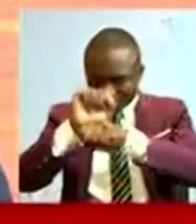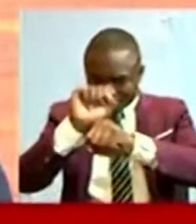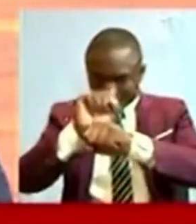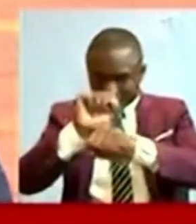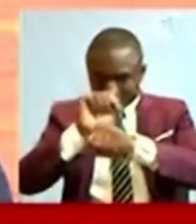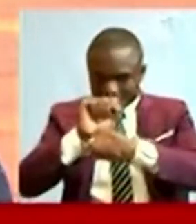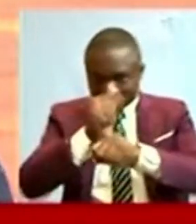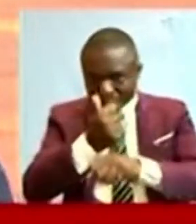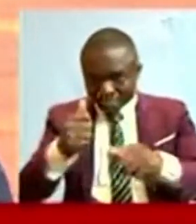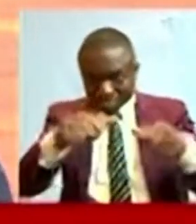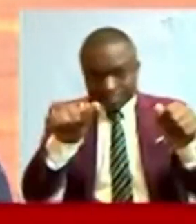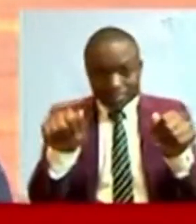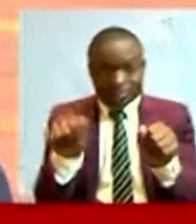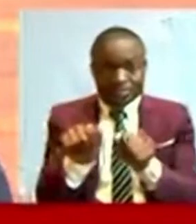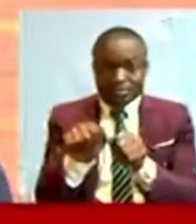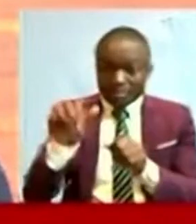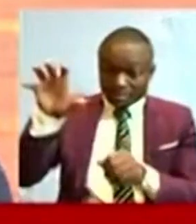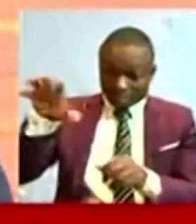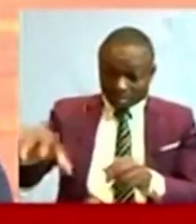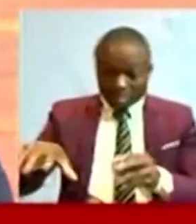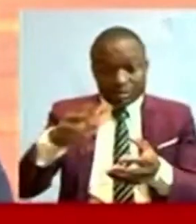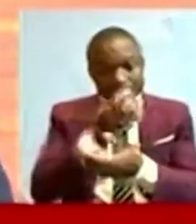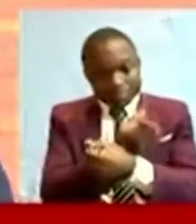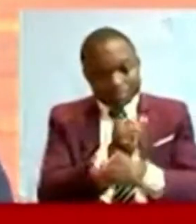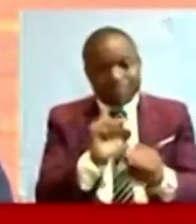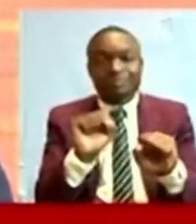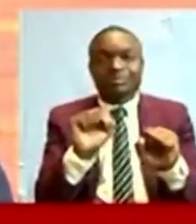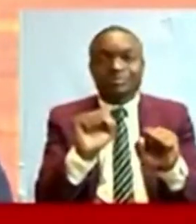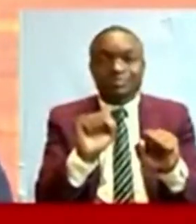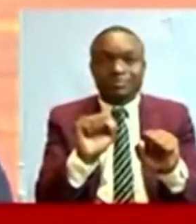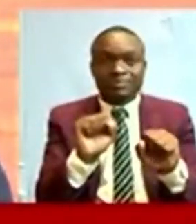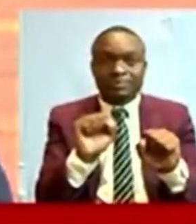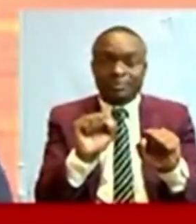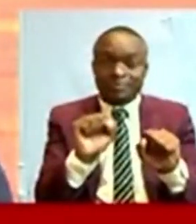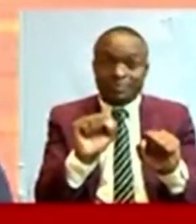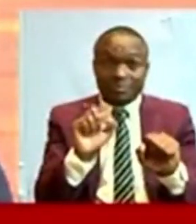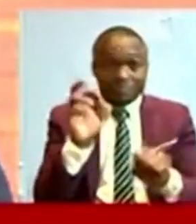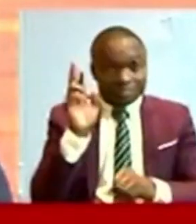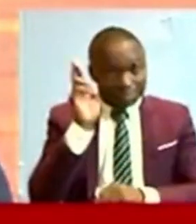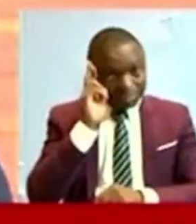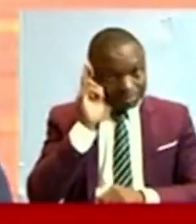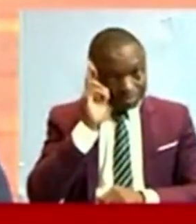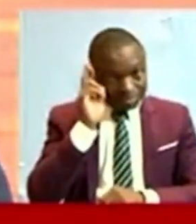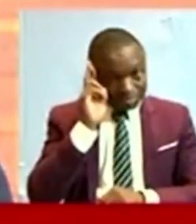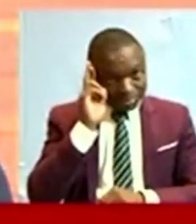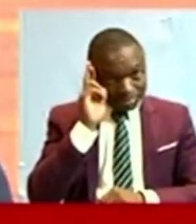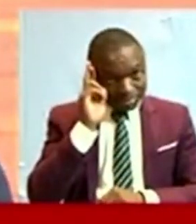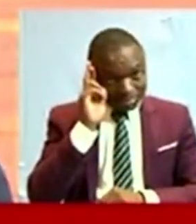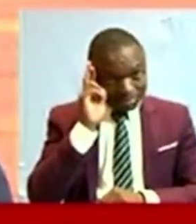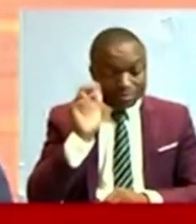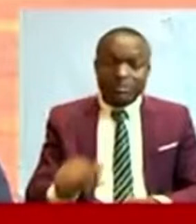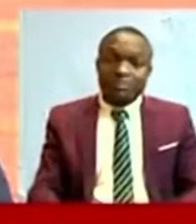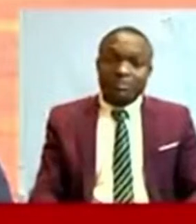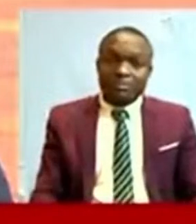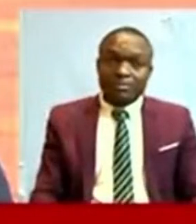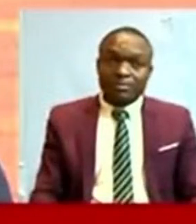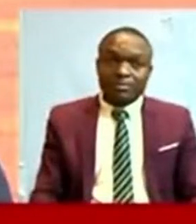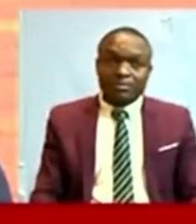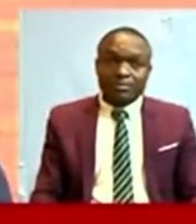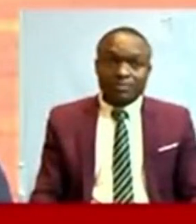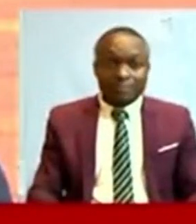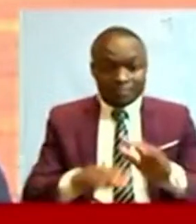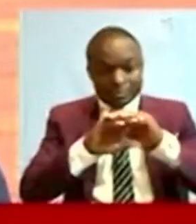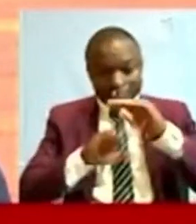certain areas like child survival. Remember, we on immunization, under